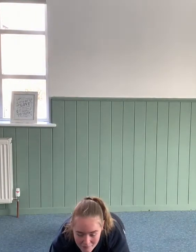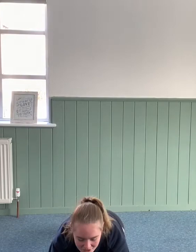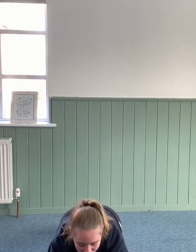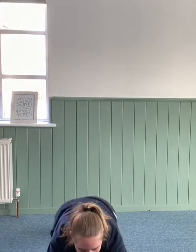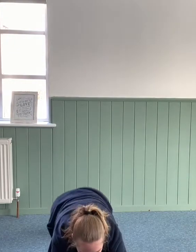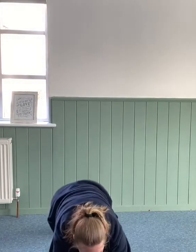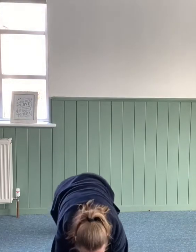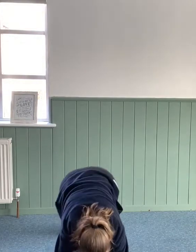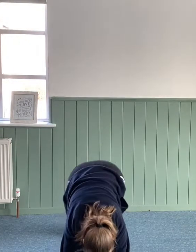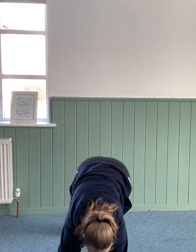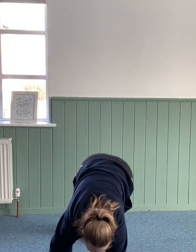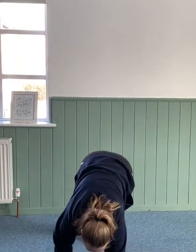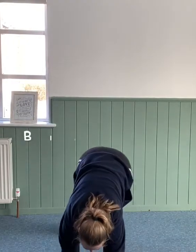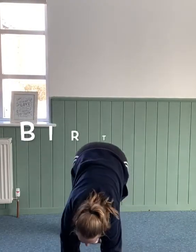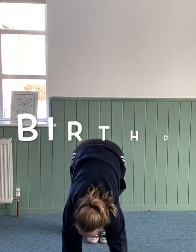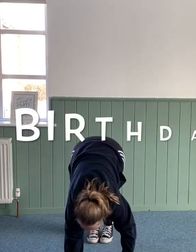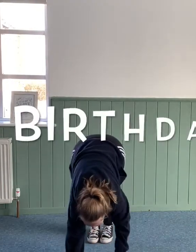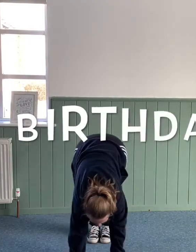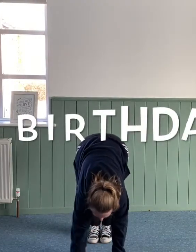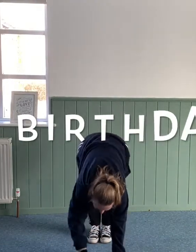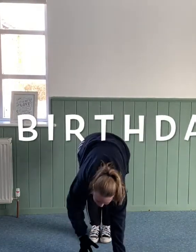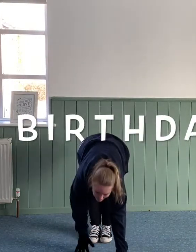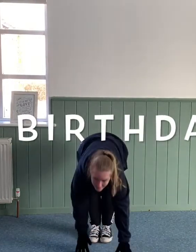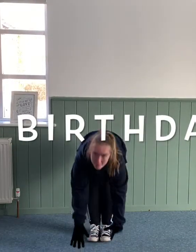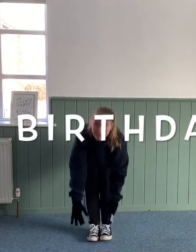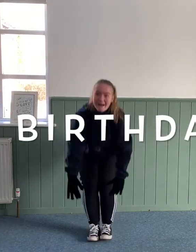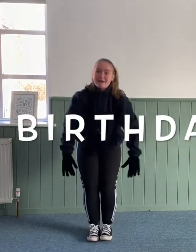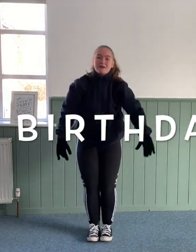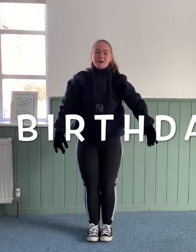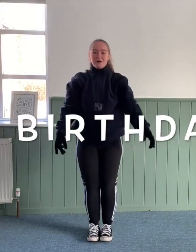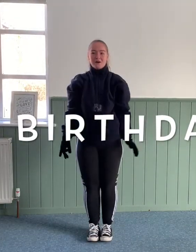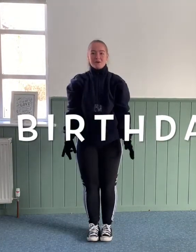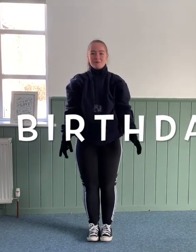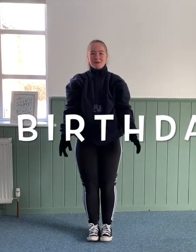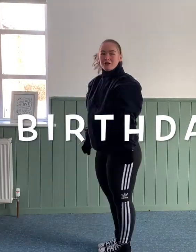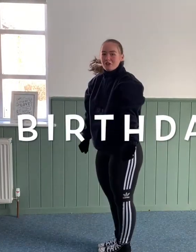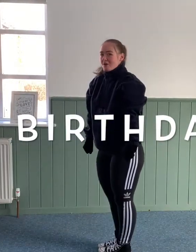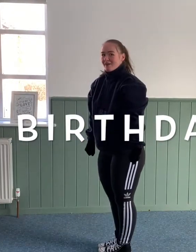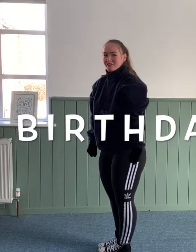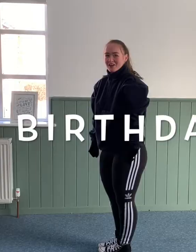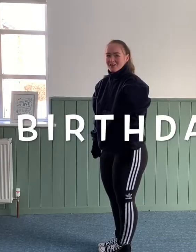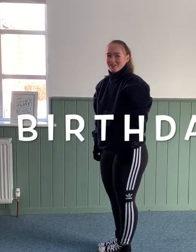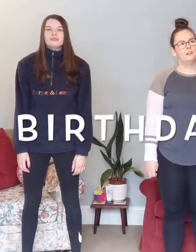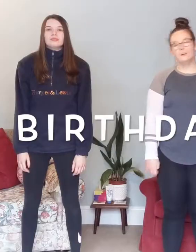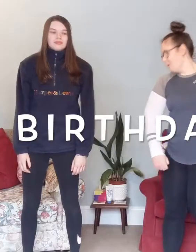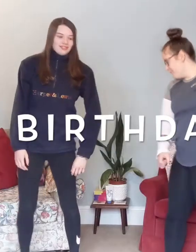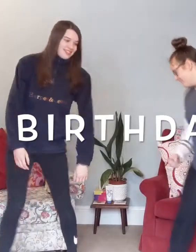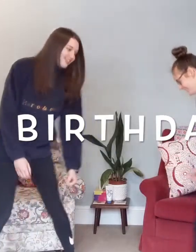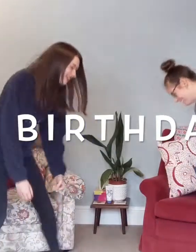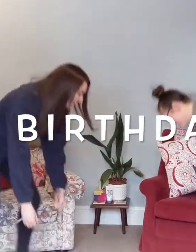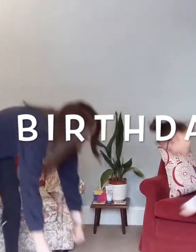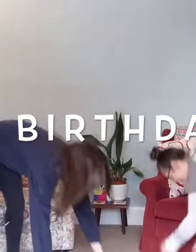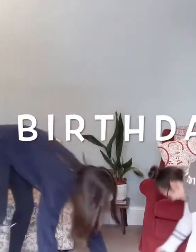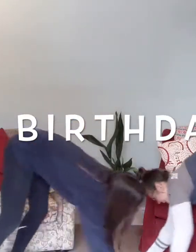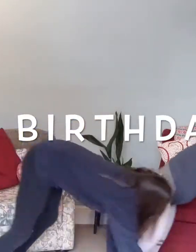And then when you've crawled out, you're going to crawl all the way back up. You have a go.